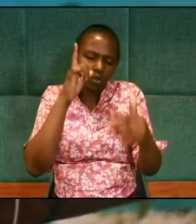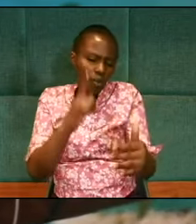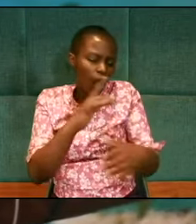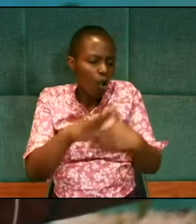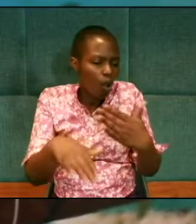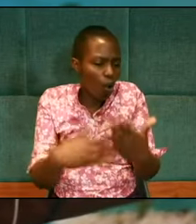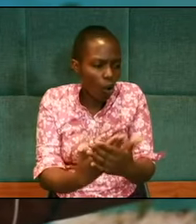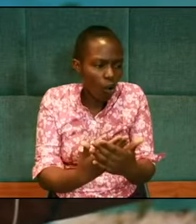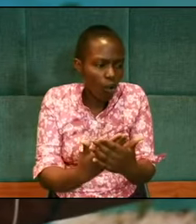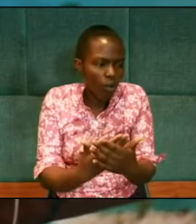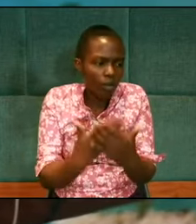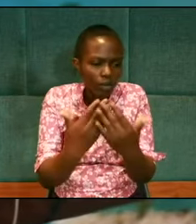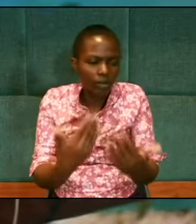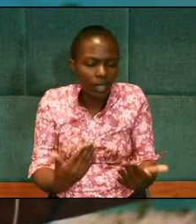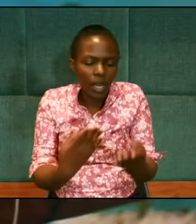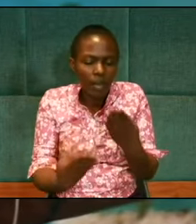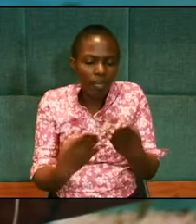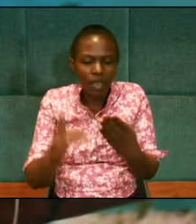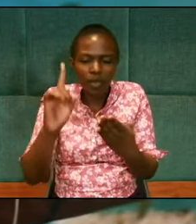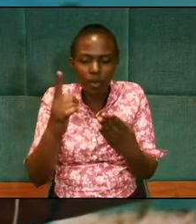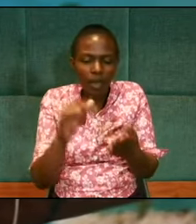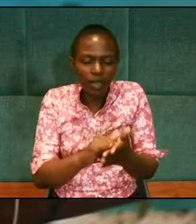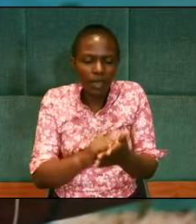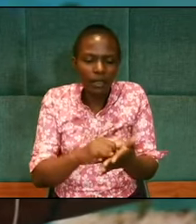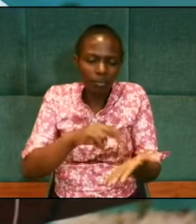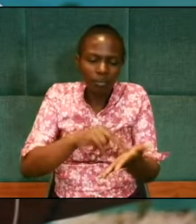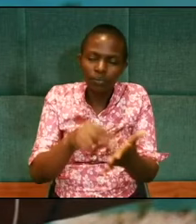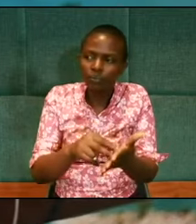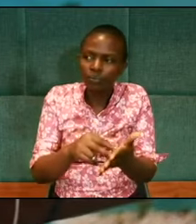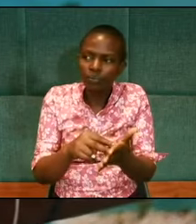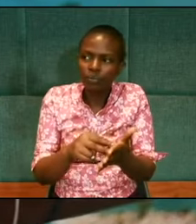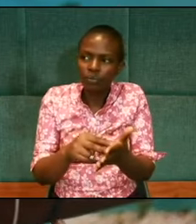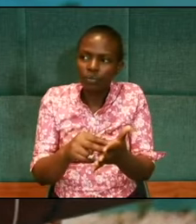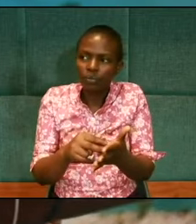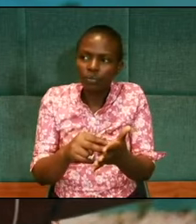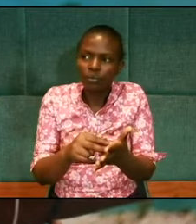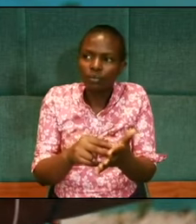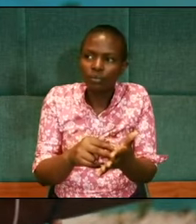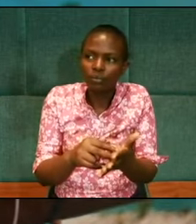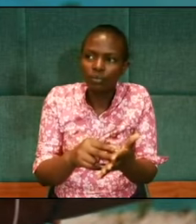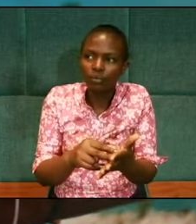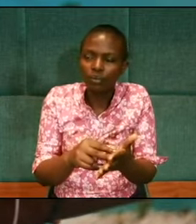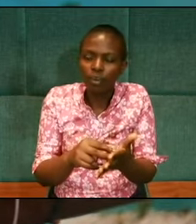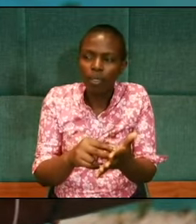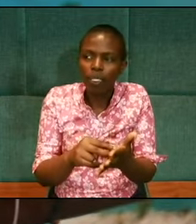Zion. May the one meant for God's will, may their path cross.